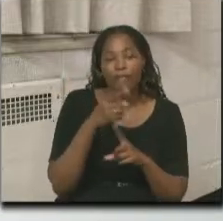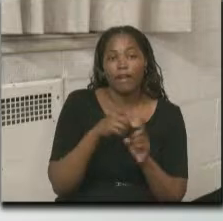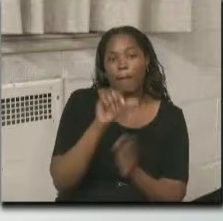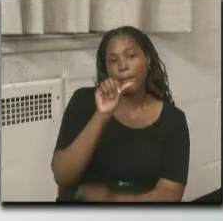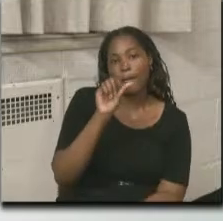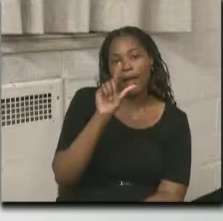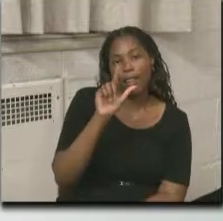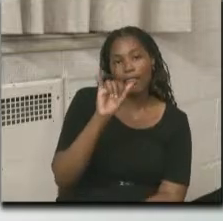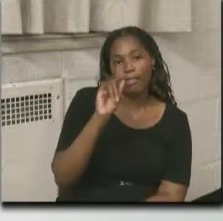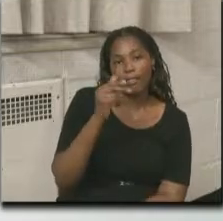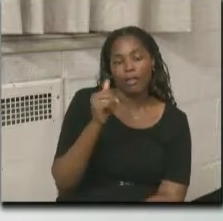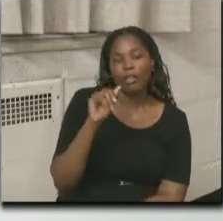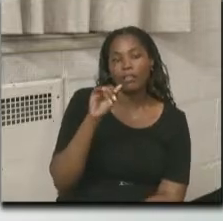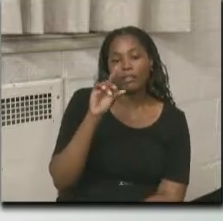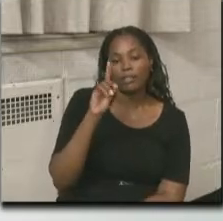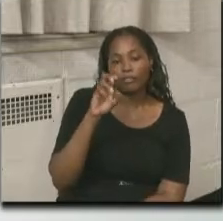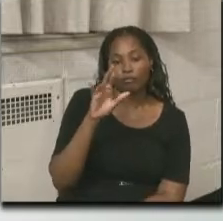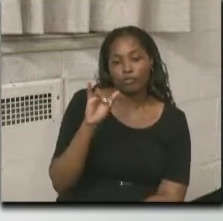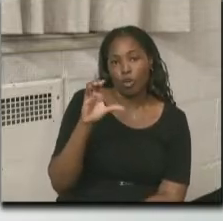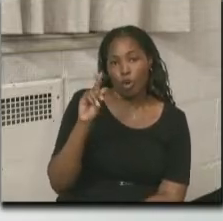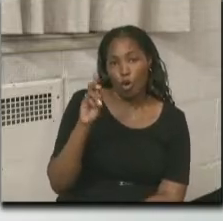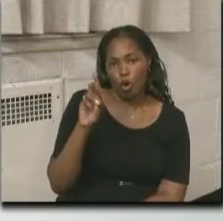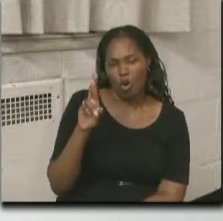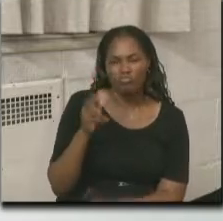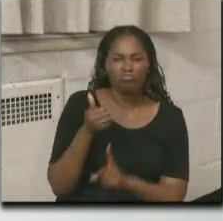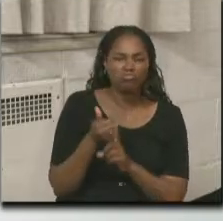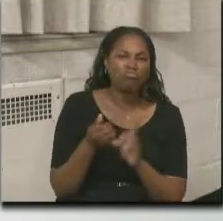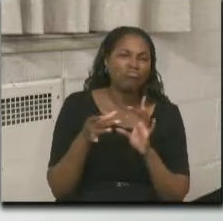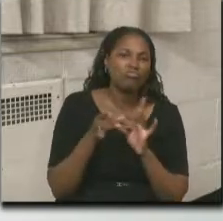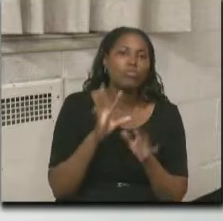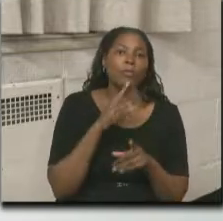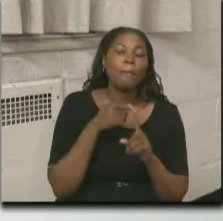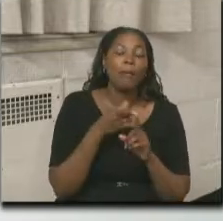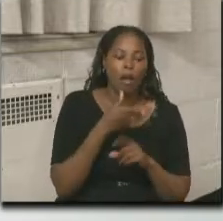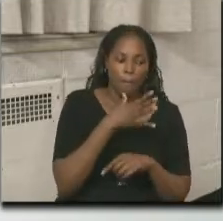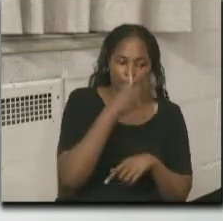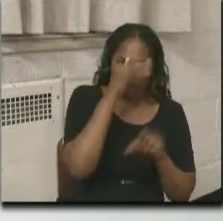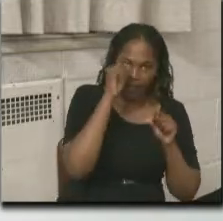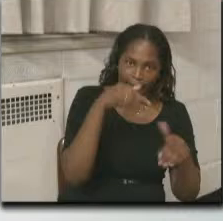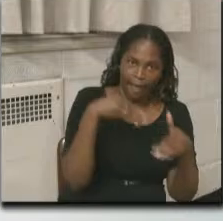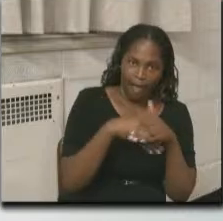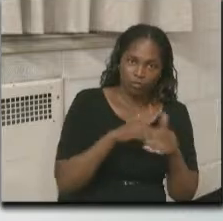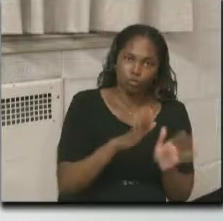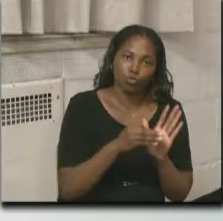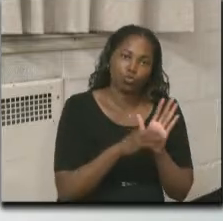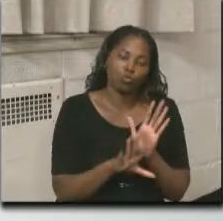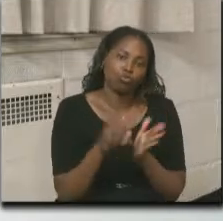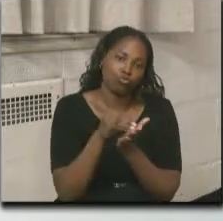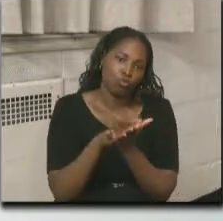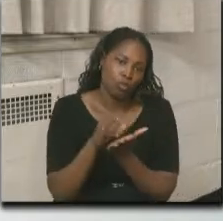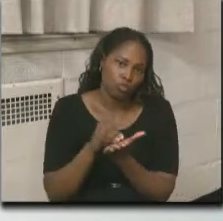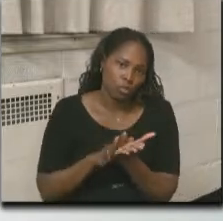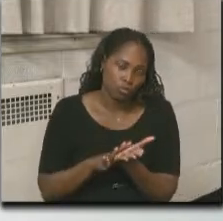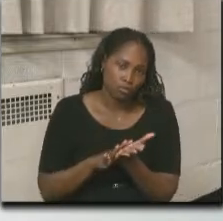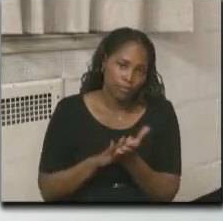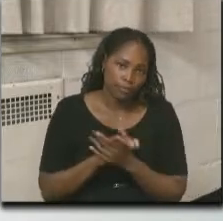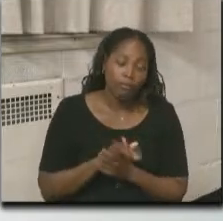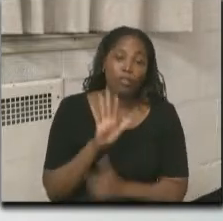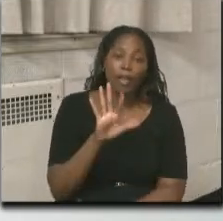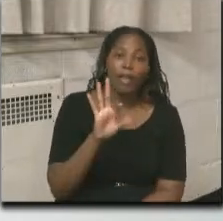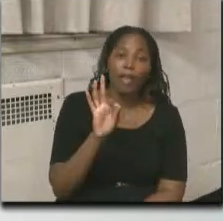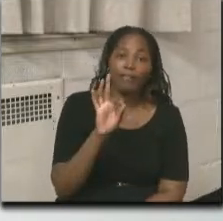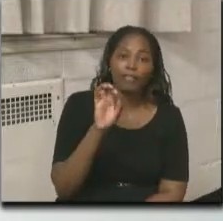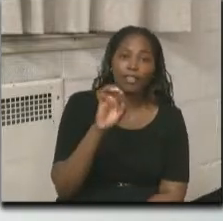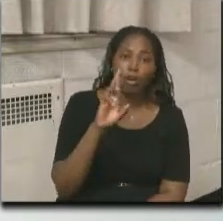Carter, individual, speaking on parent access to student records per FERPA, don't know